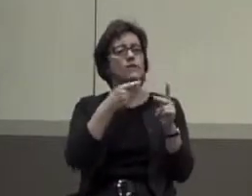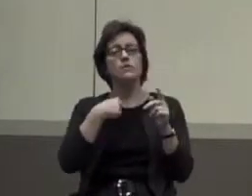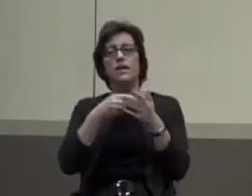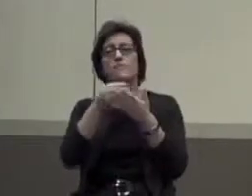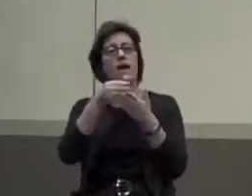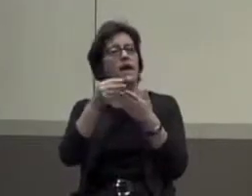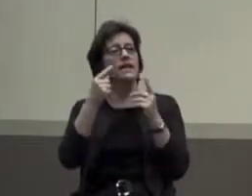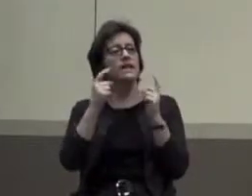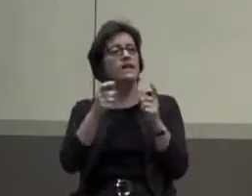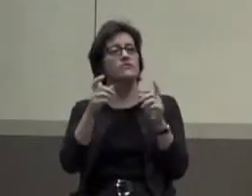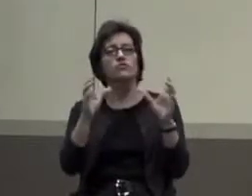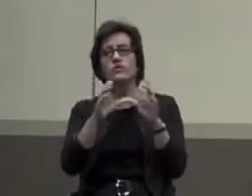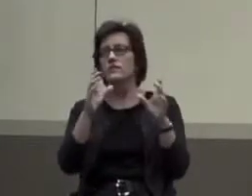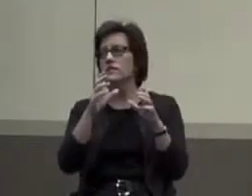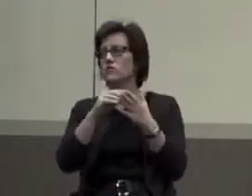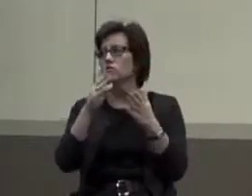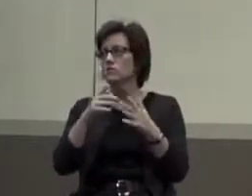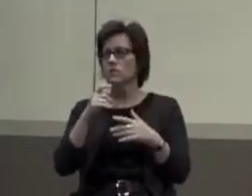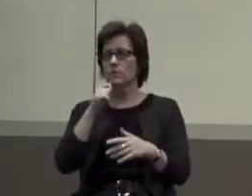could get.